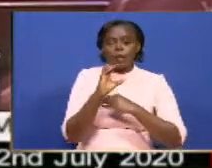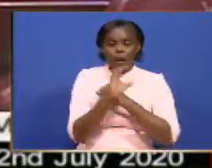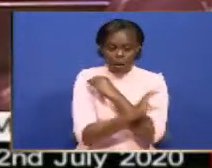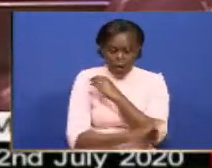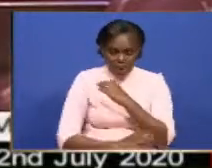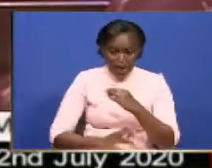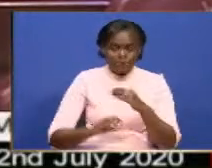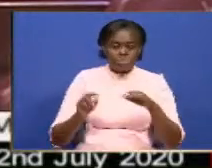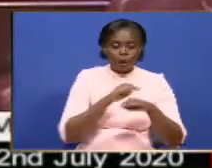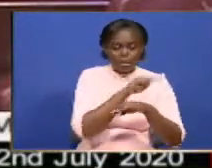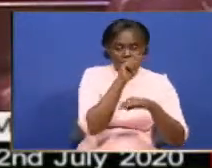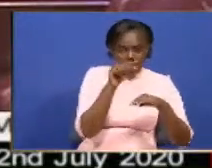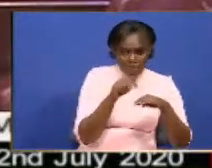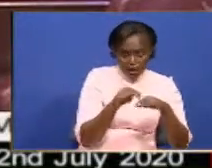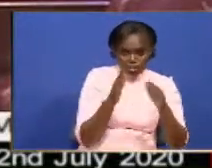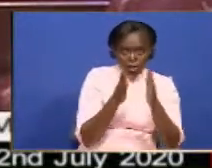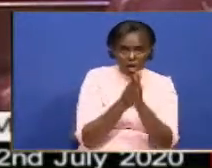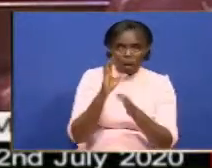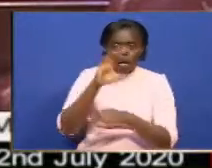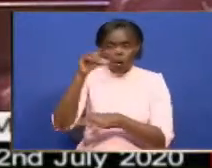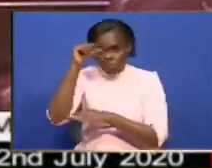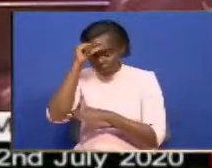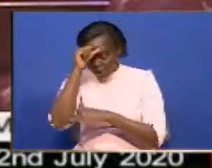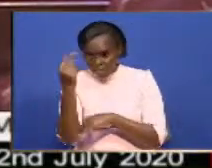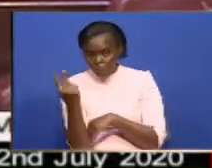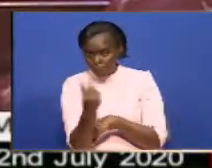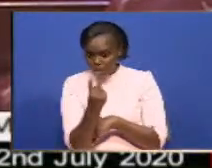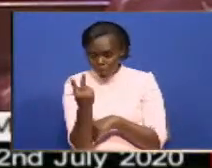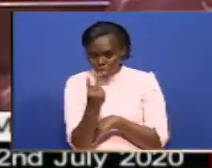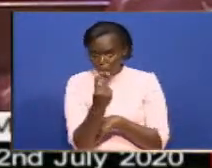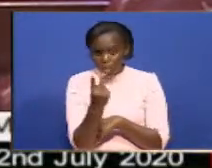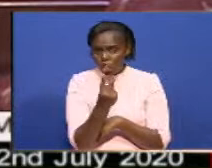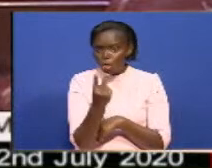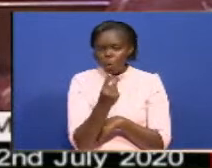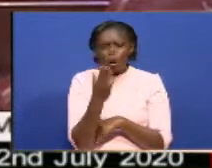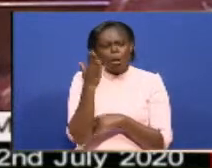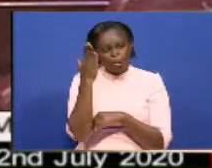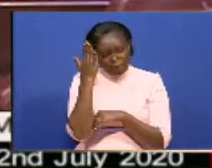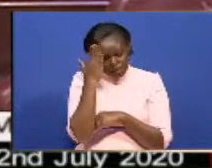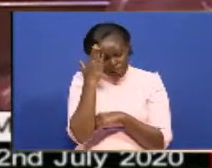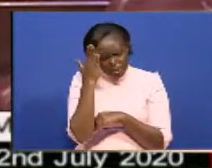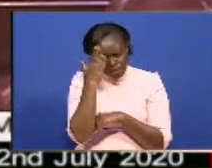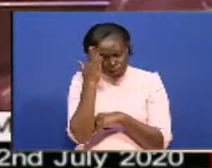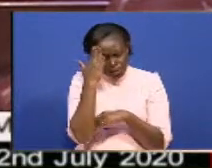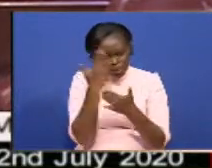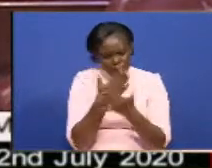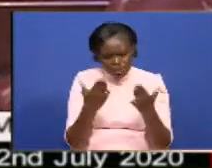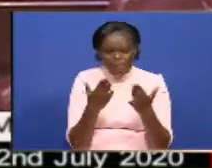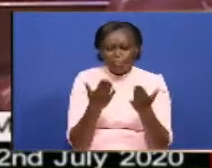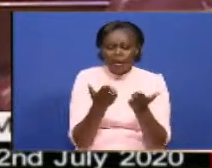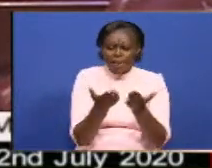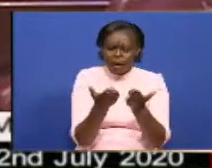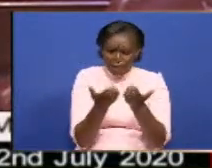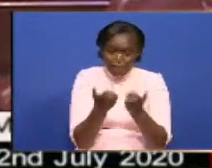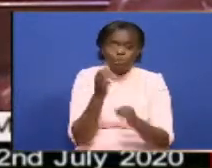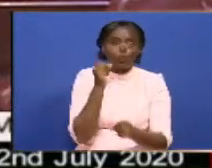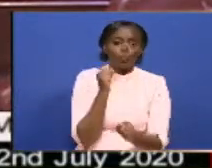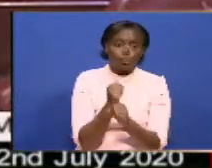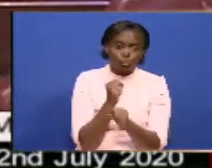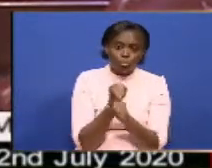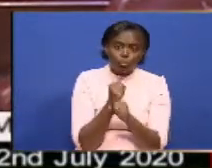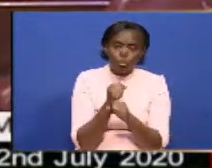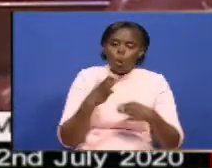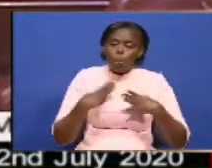at the national and at the county government, to recognize, which is something we really need to do, those